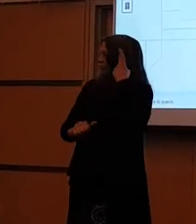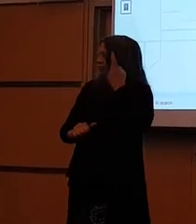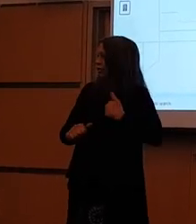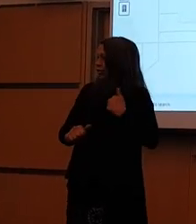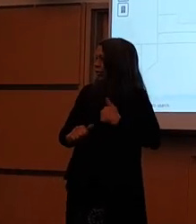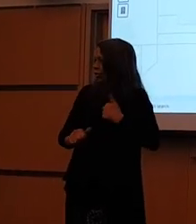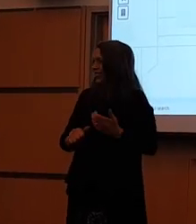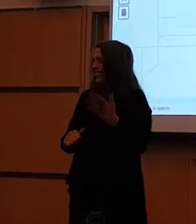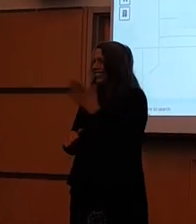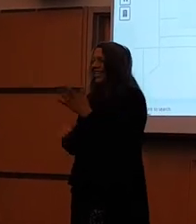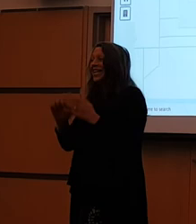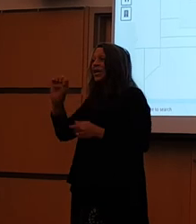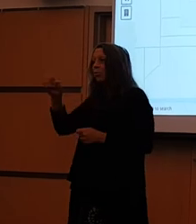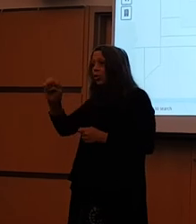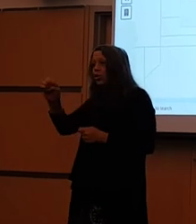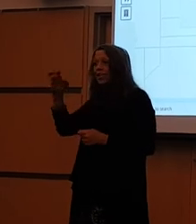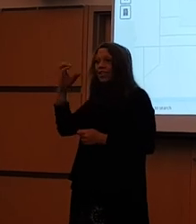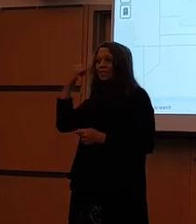emergency phones,